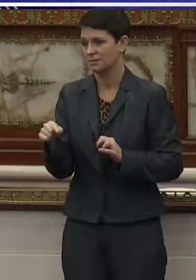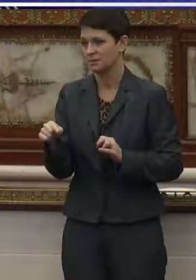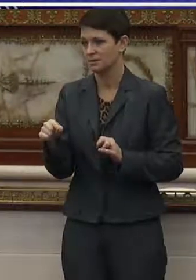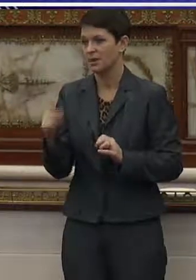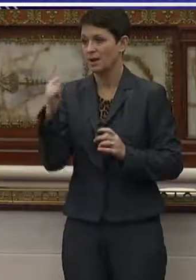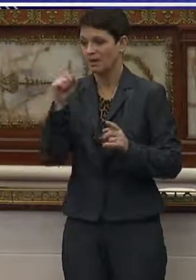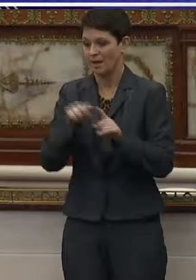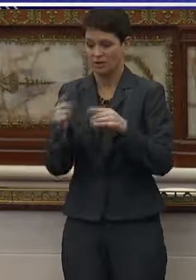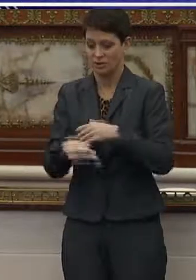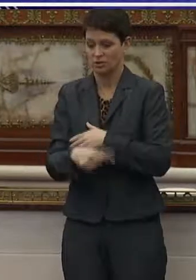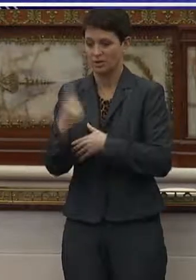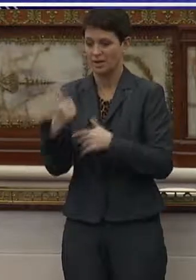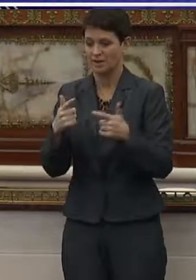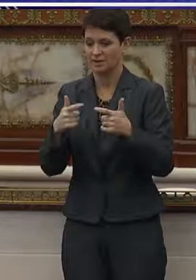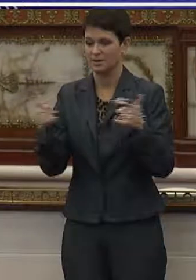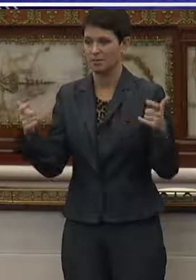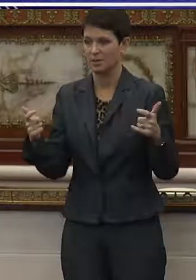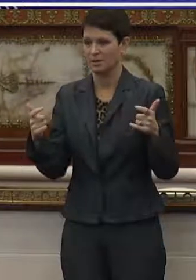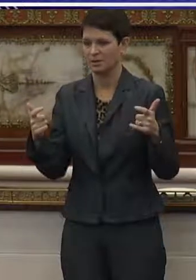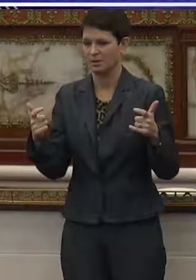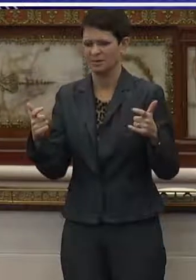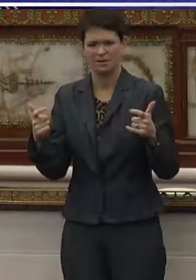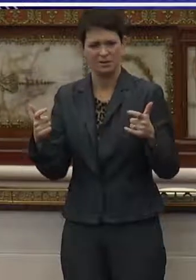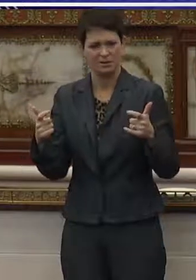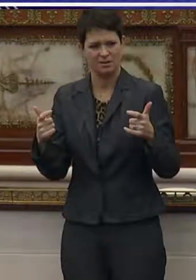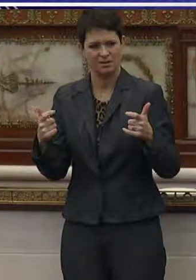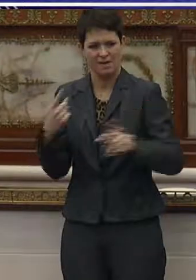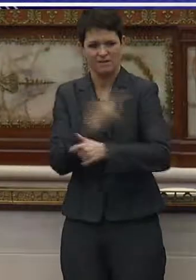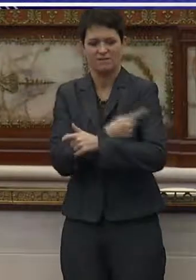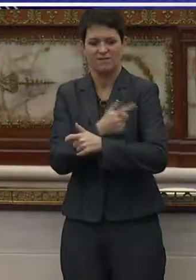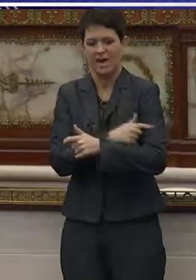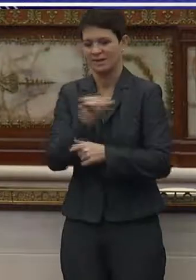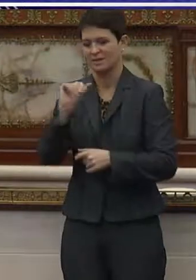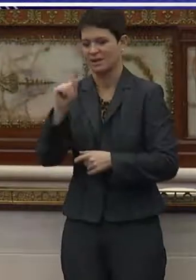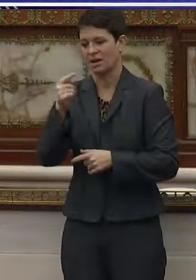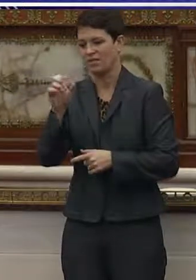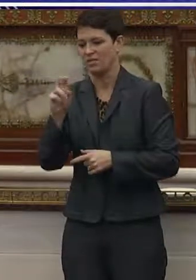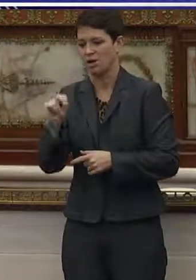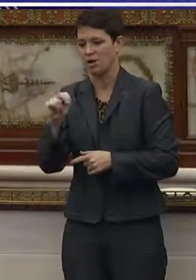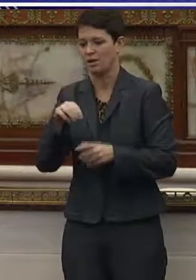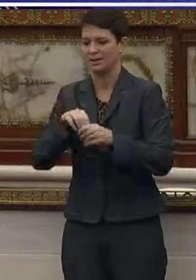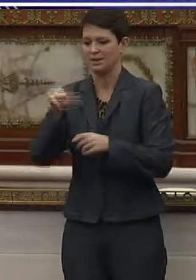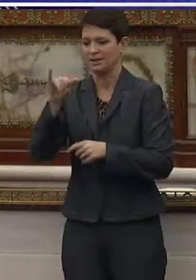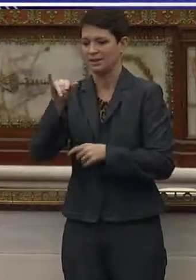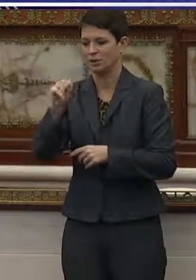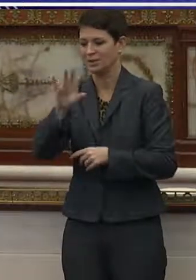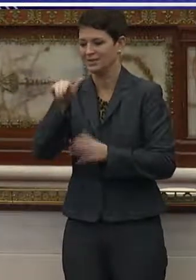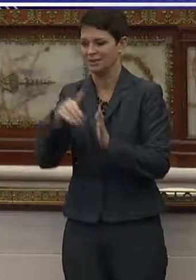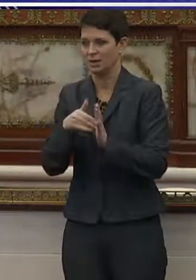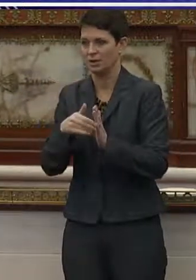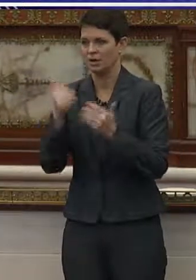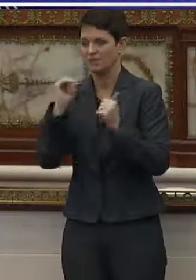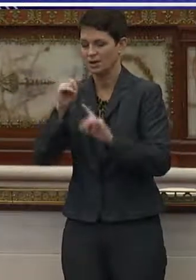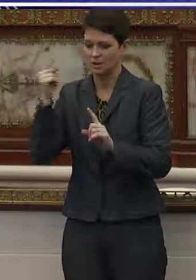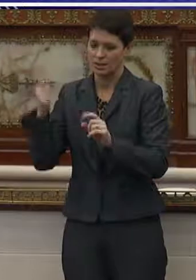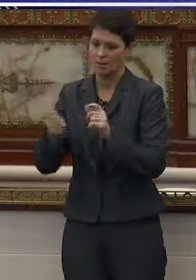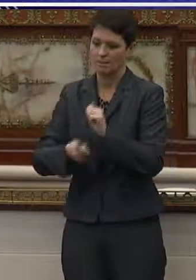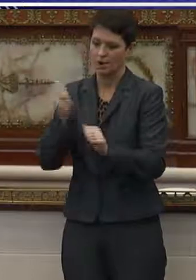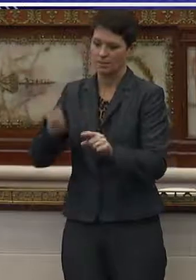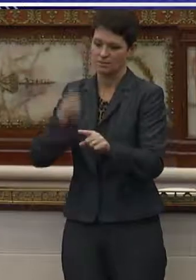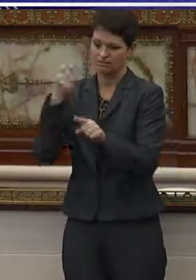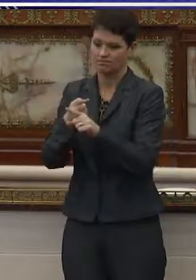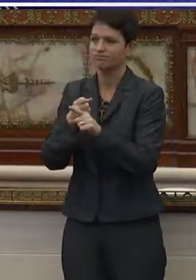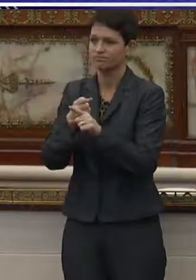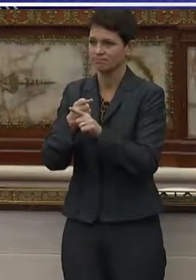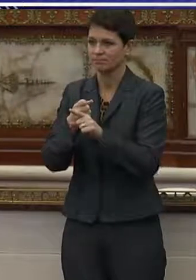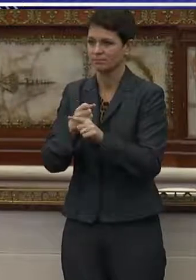like today's big Vaxathon at the Leah Corus Center, is really trying to focus in on the hardest hit zip